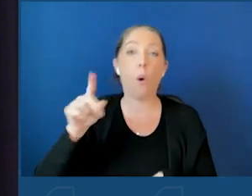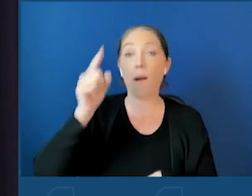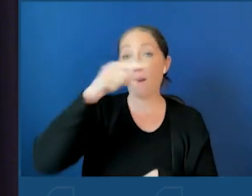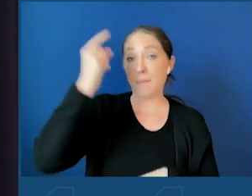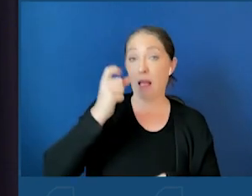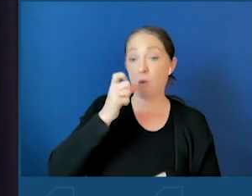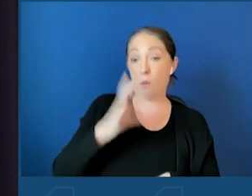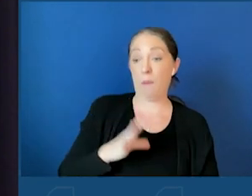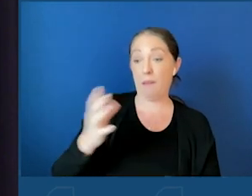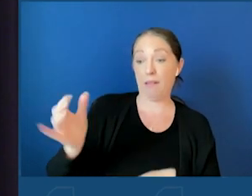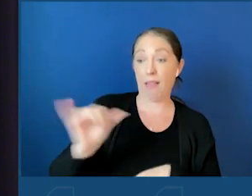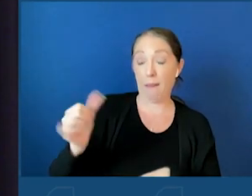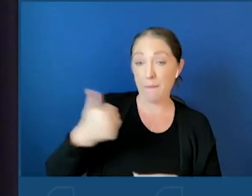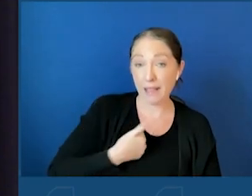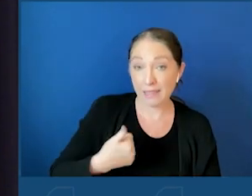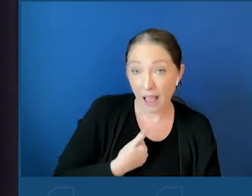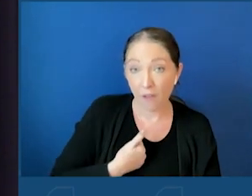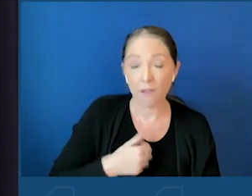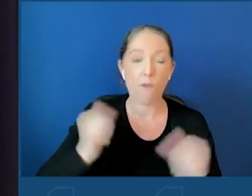York State.